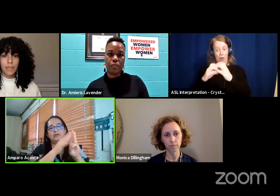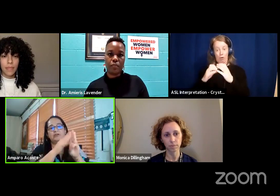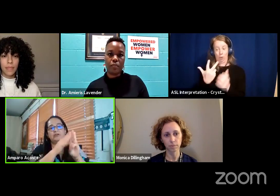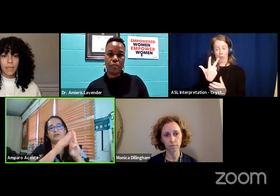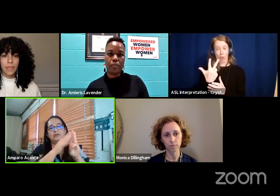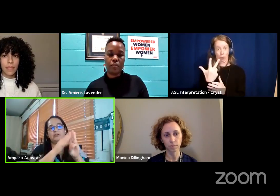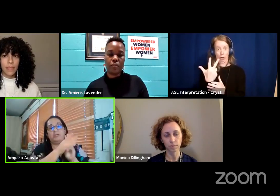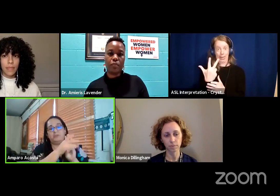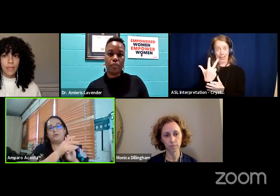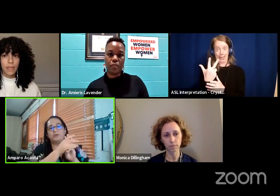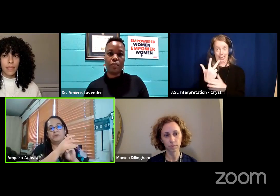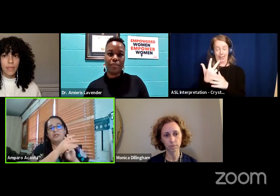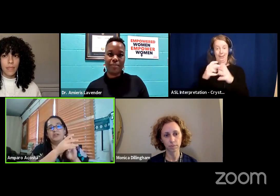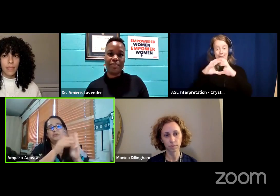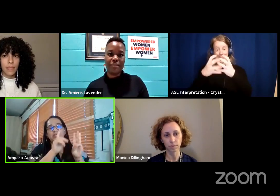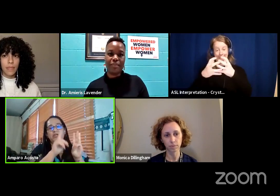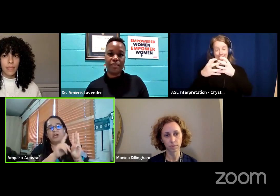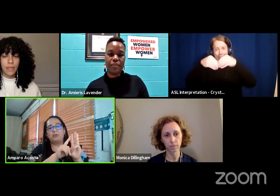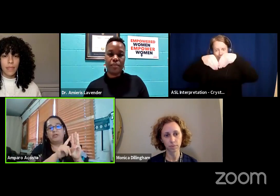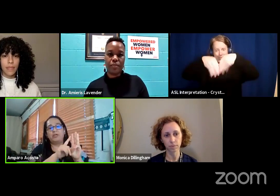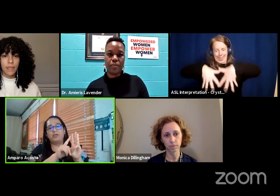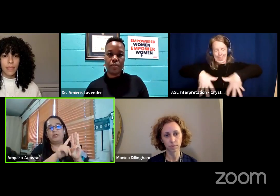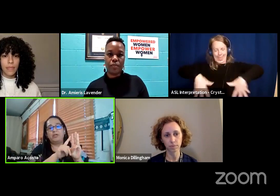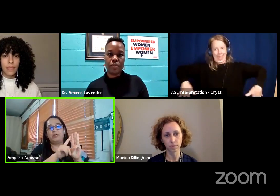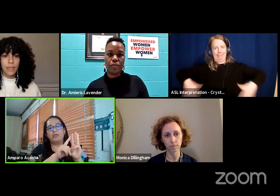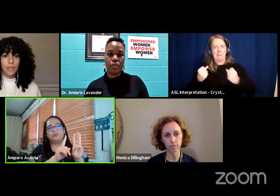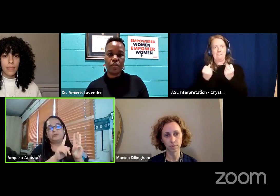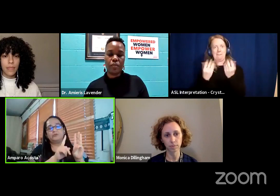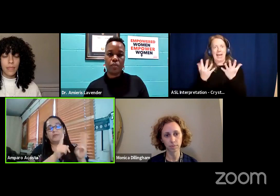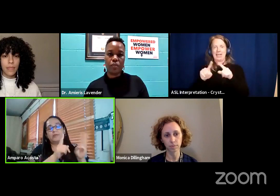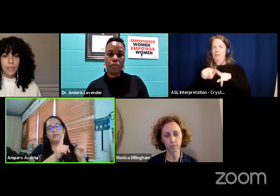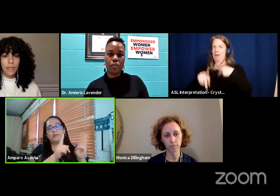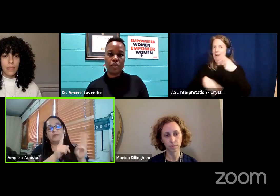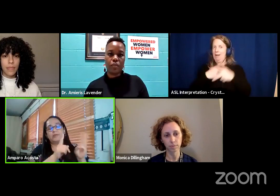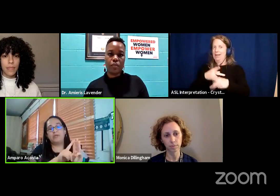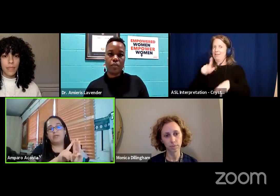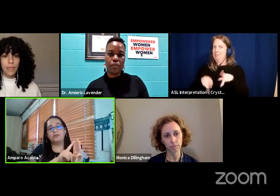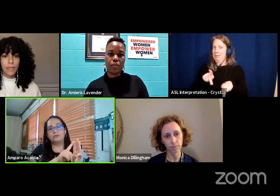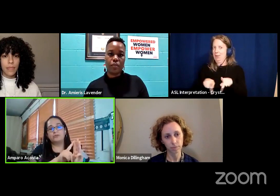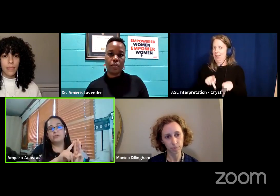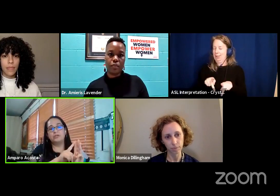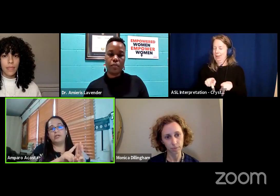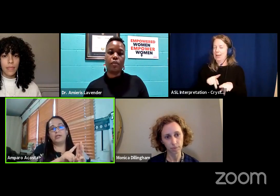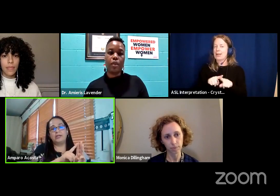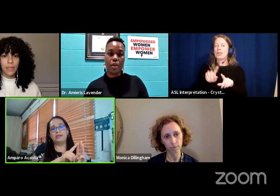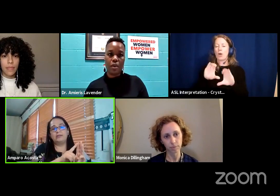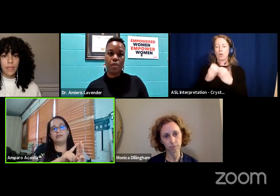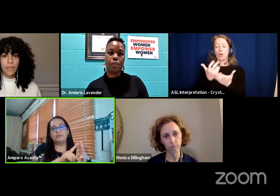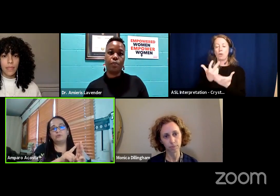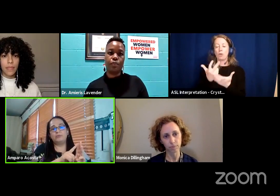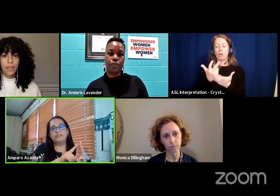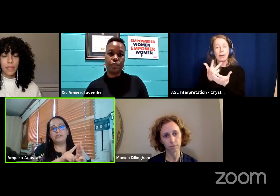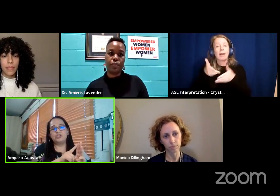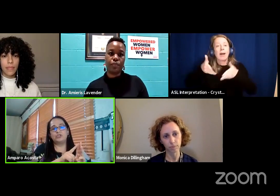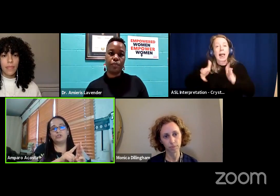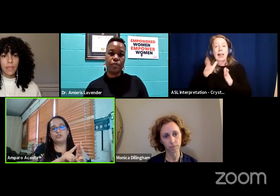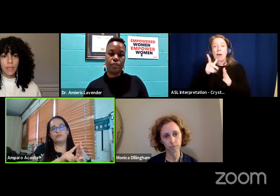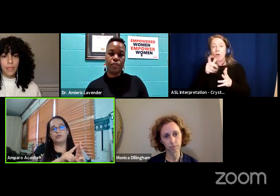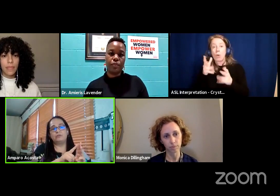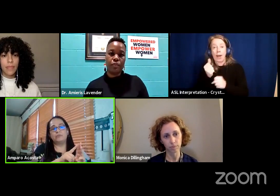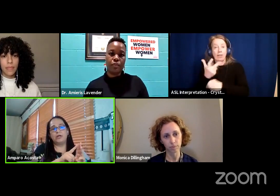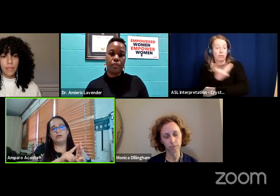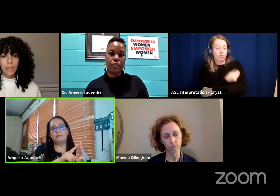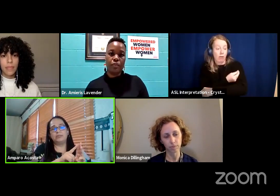lot of people. We're gonna open one of the groups basically for educators. And this will be